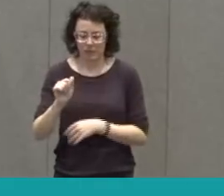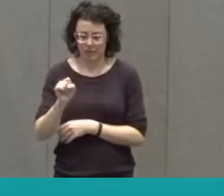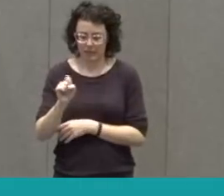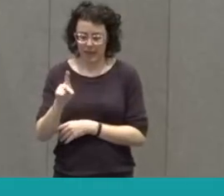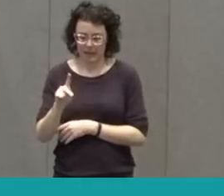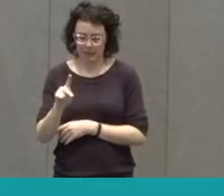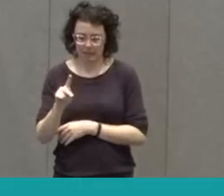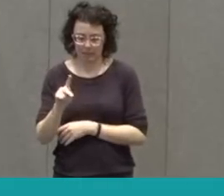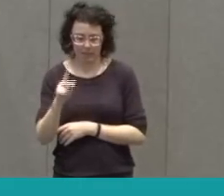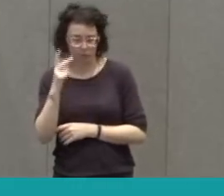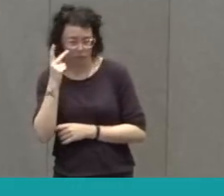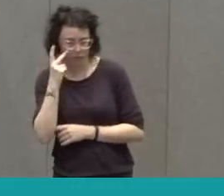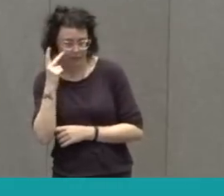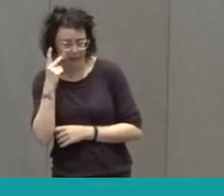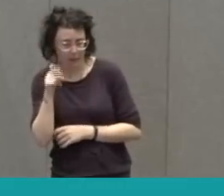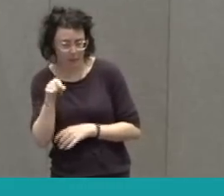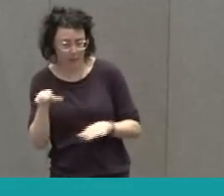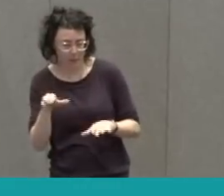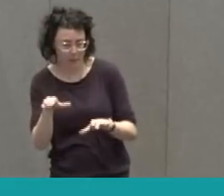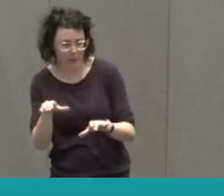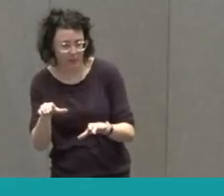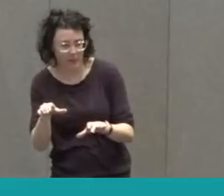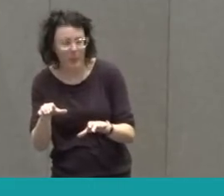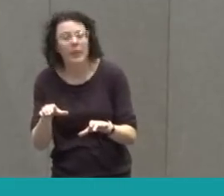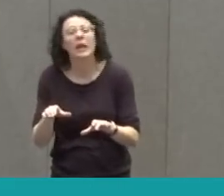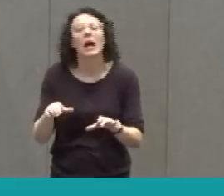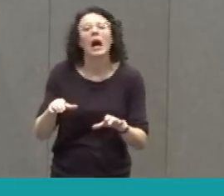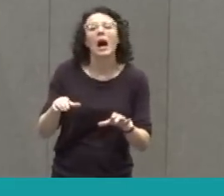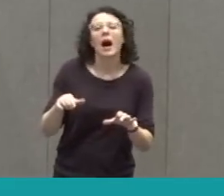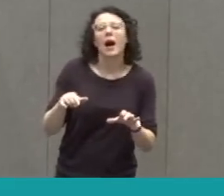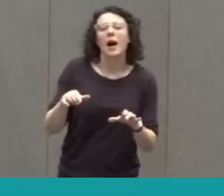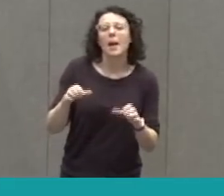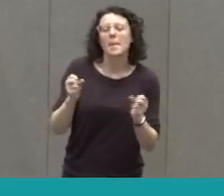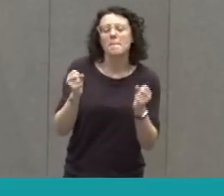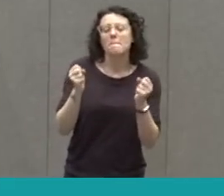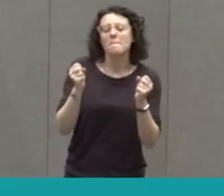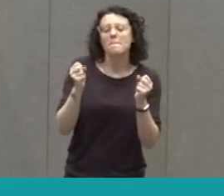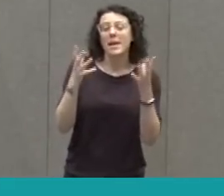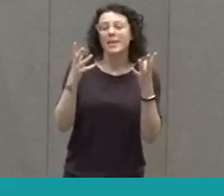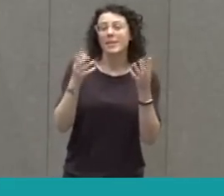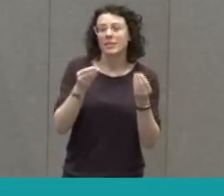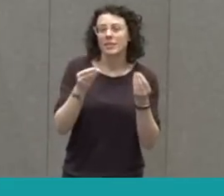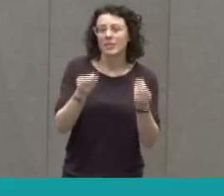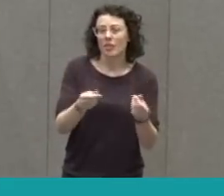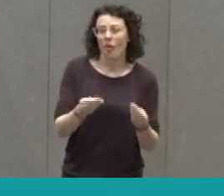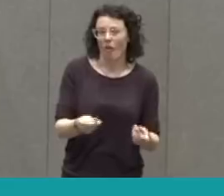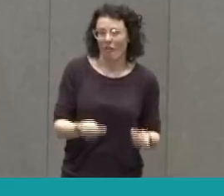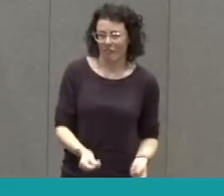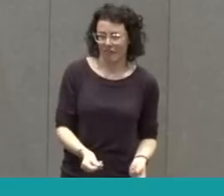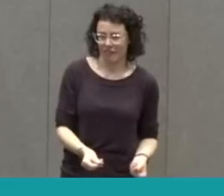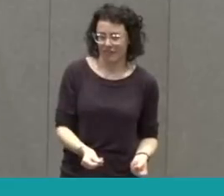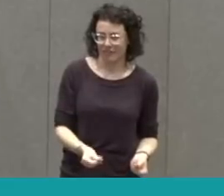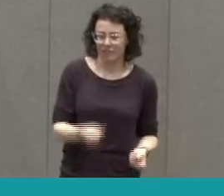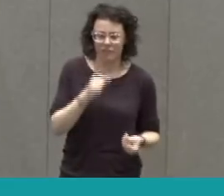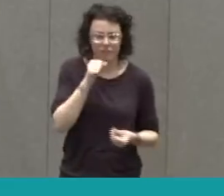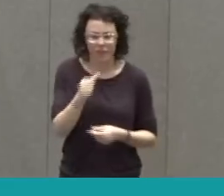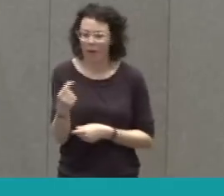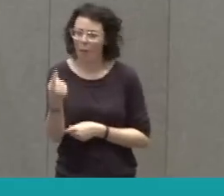that has multiple ways you can solve it. It doesn't just stick with one way.